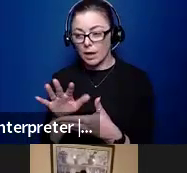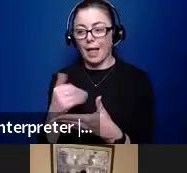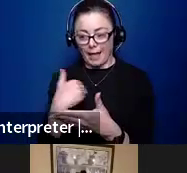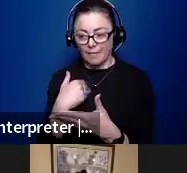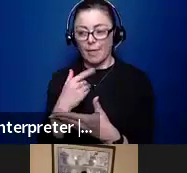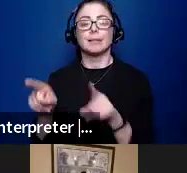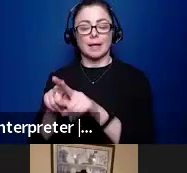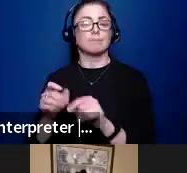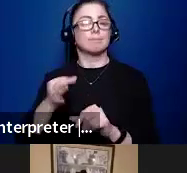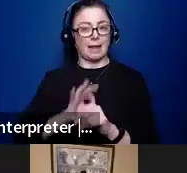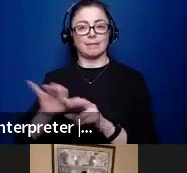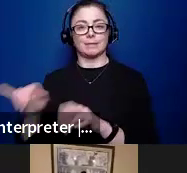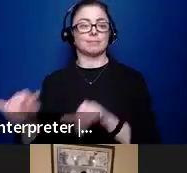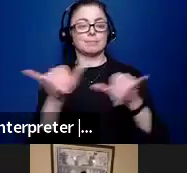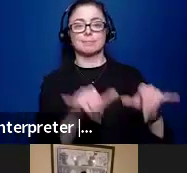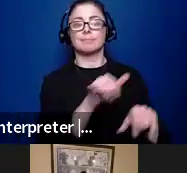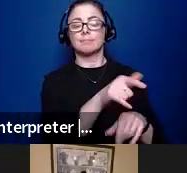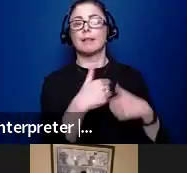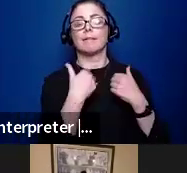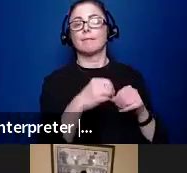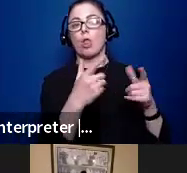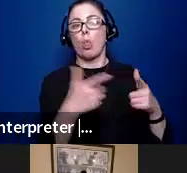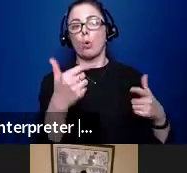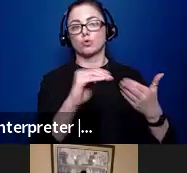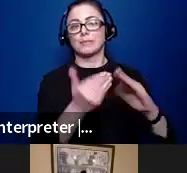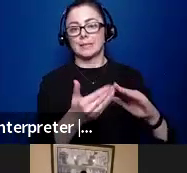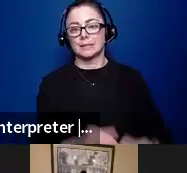benefits as those living in larger cities.